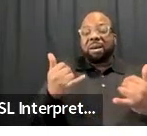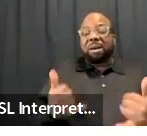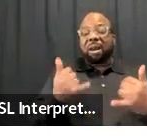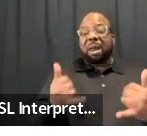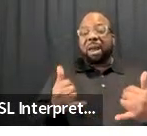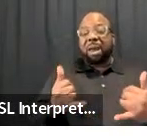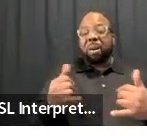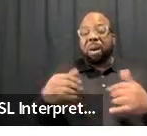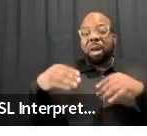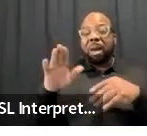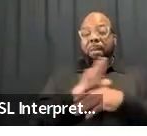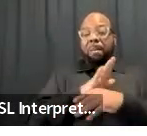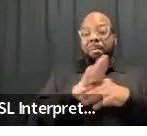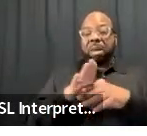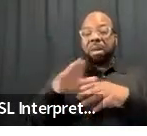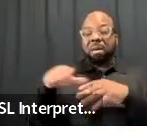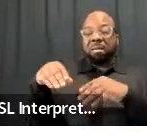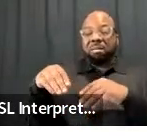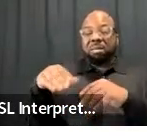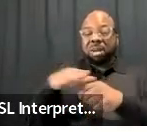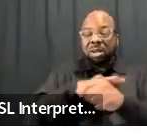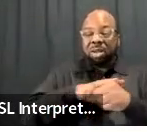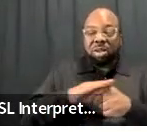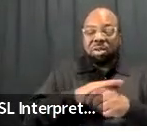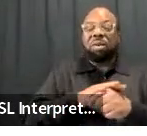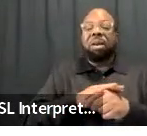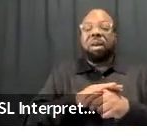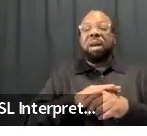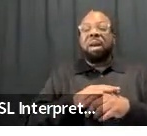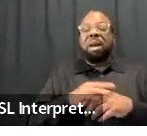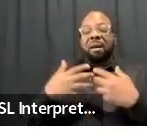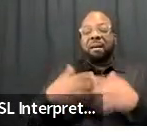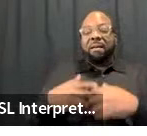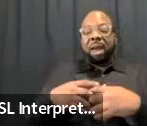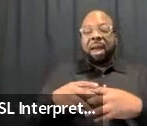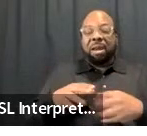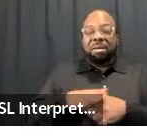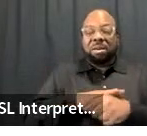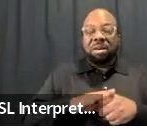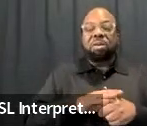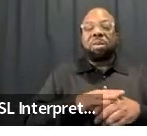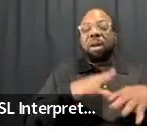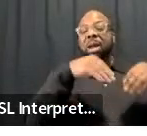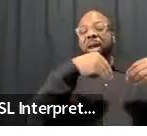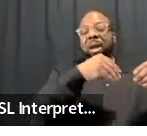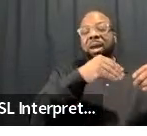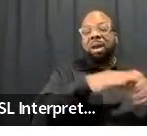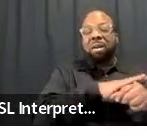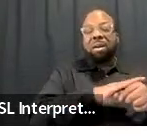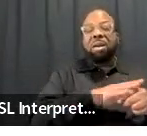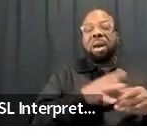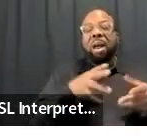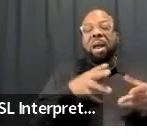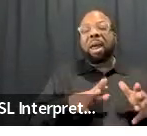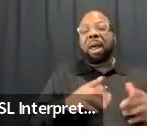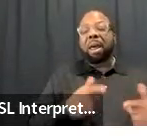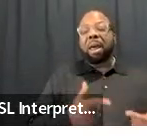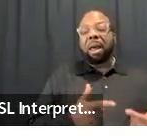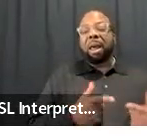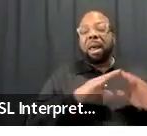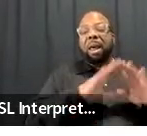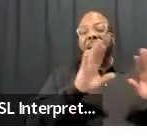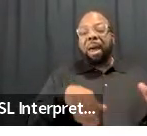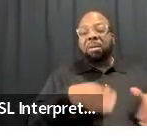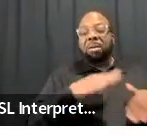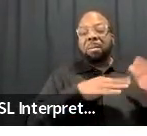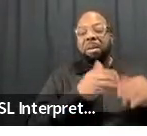commercial districts, in manufacturing districts, recognizing that commercial districts also allow residential buildings in them, the current zoning framework